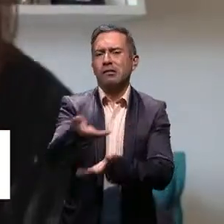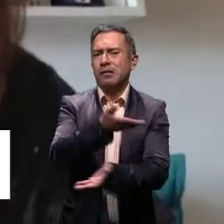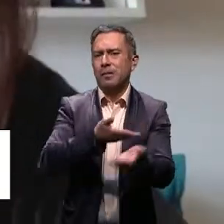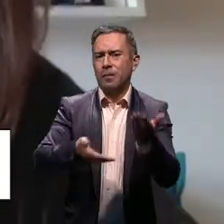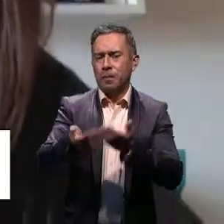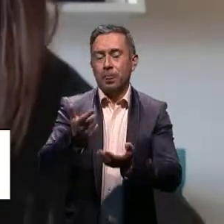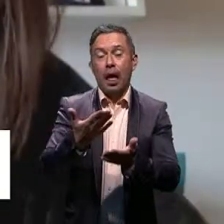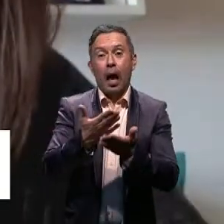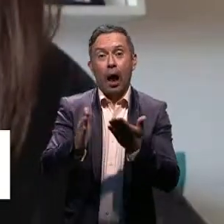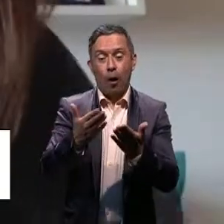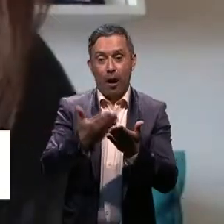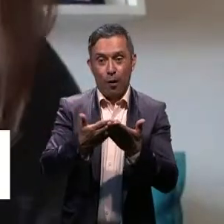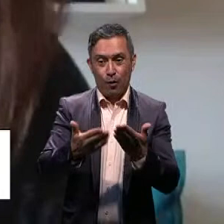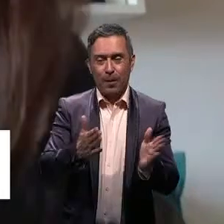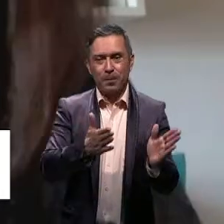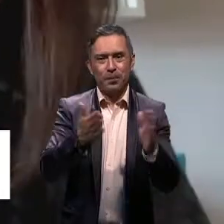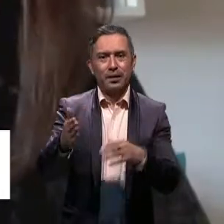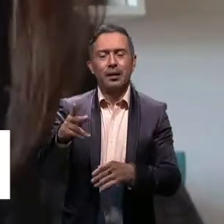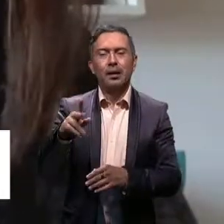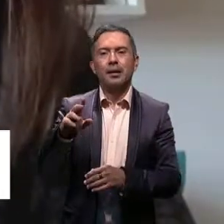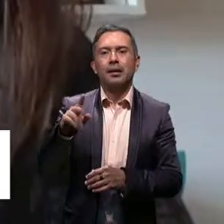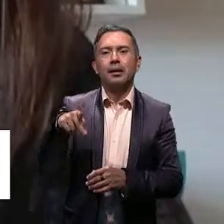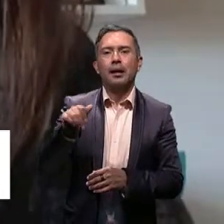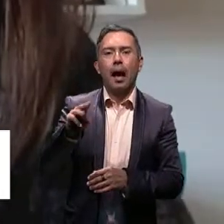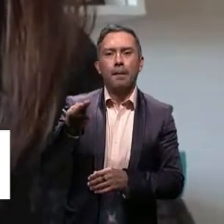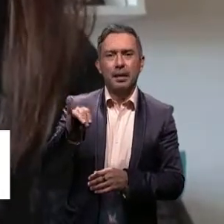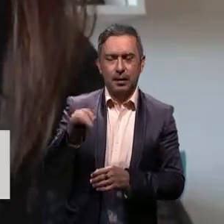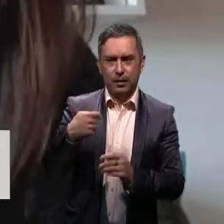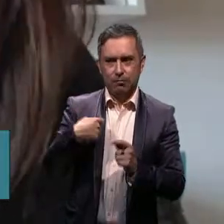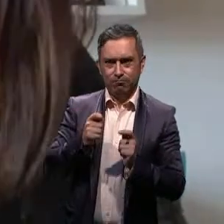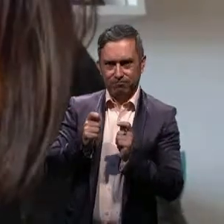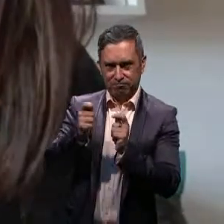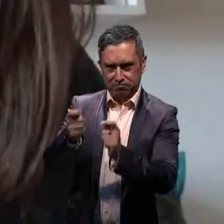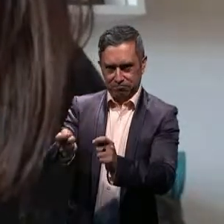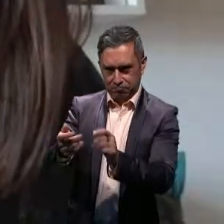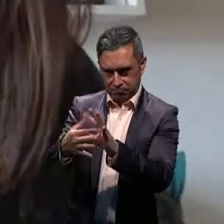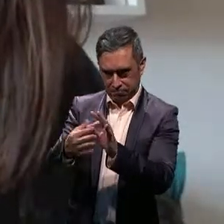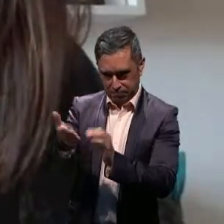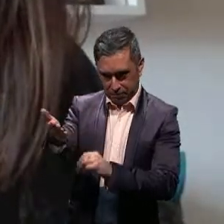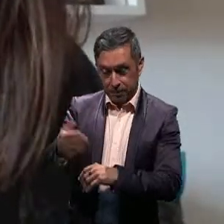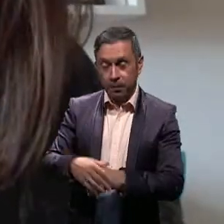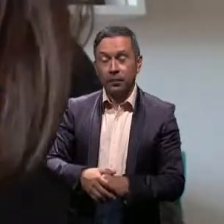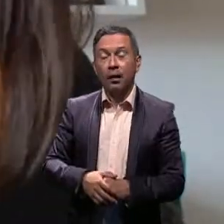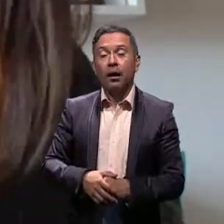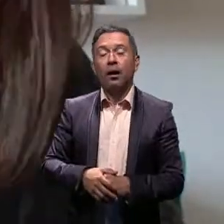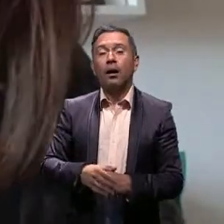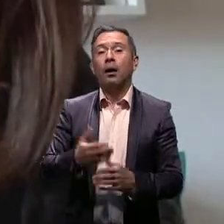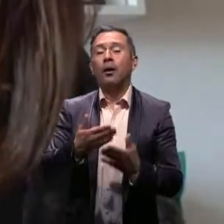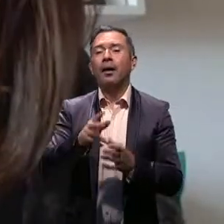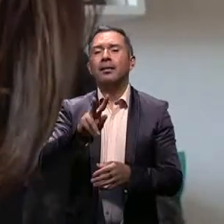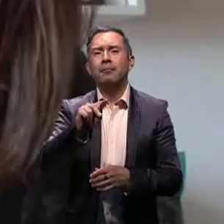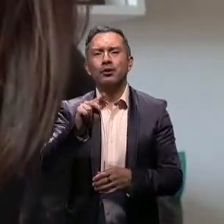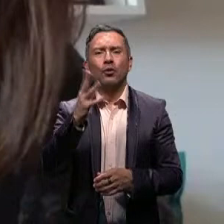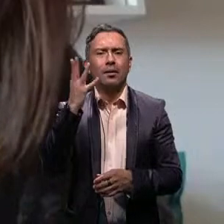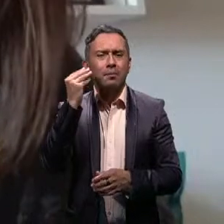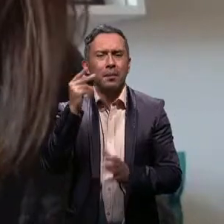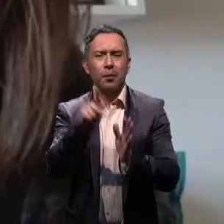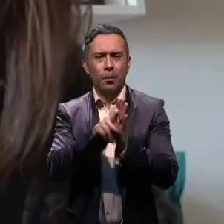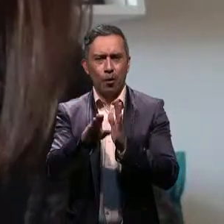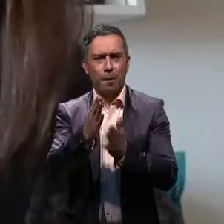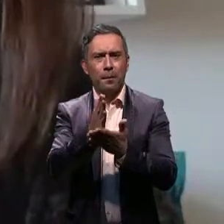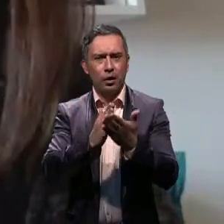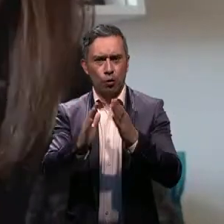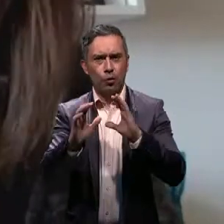should add, Gerardo, and I will go to ask Tammy now, that the issue of the